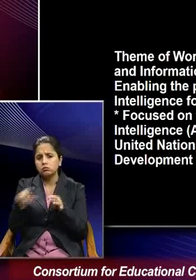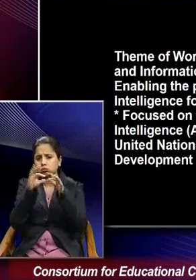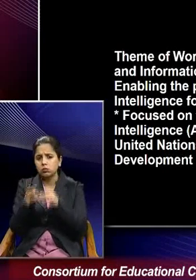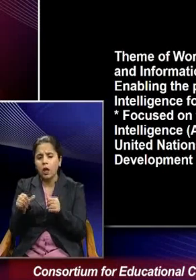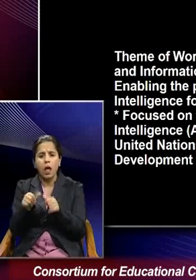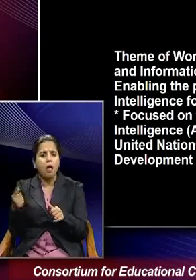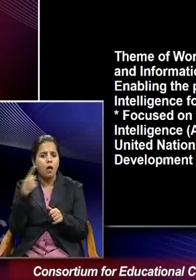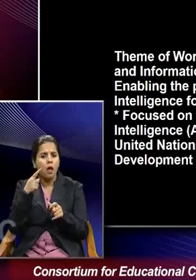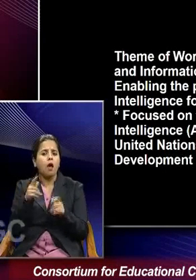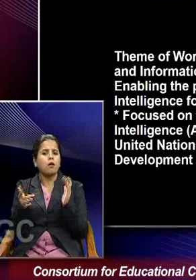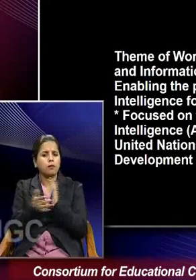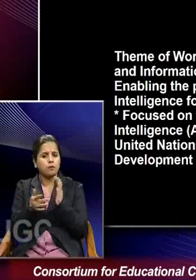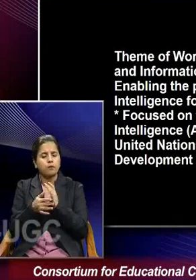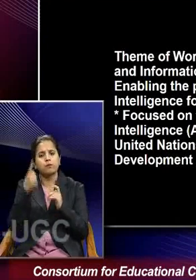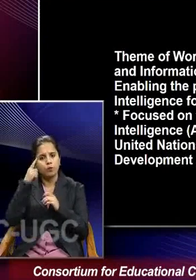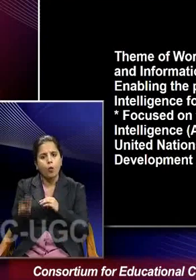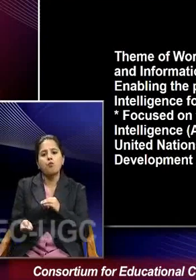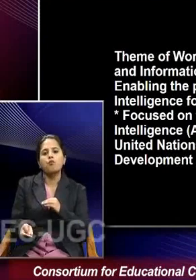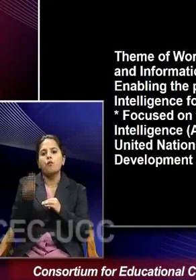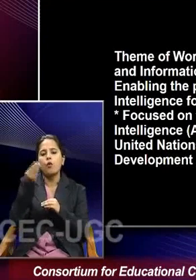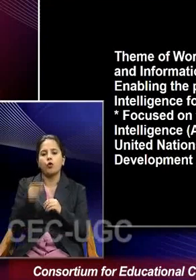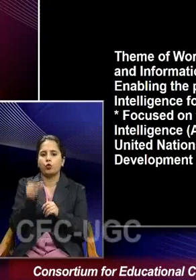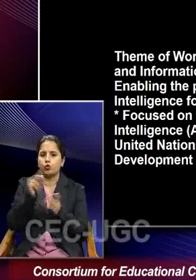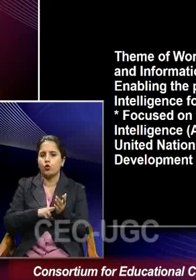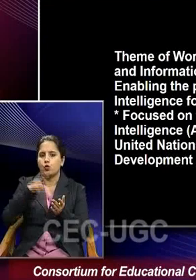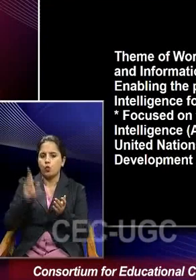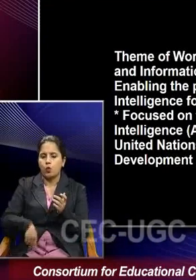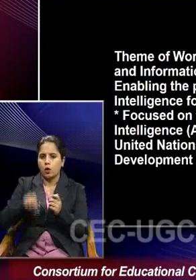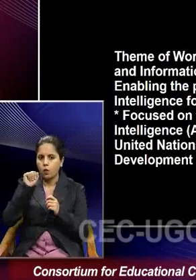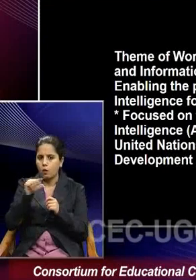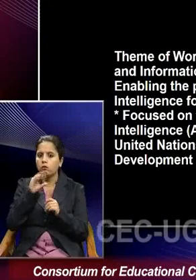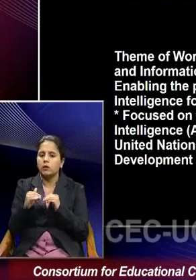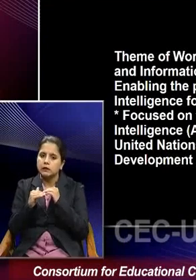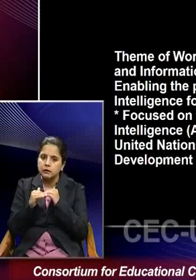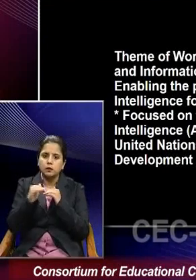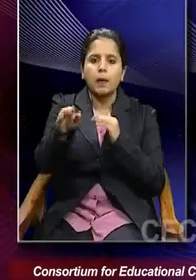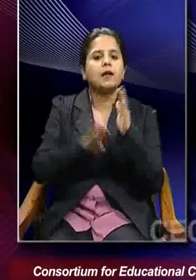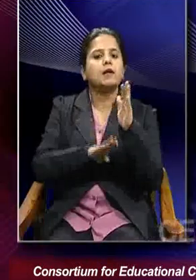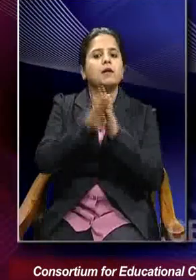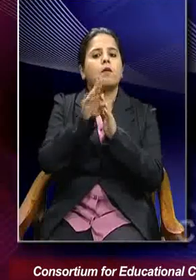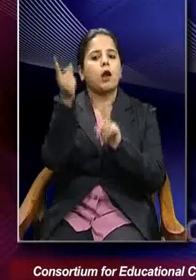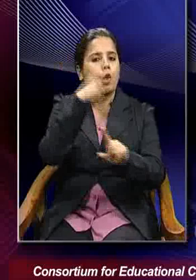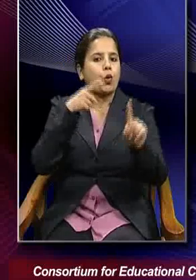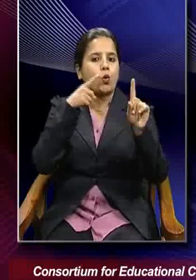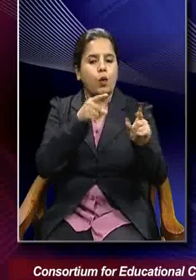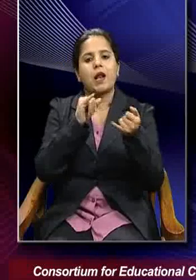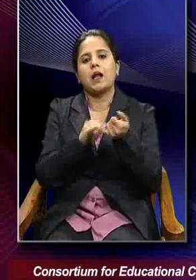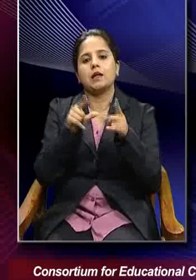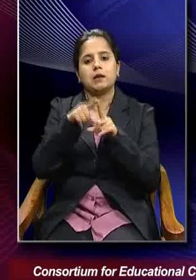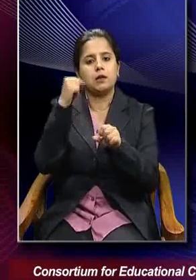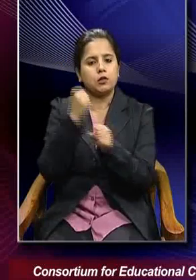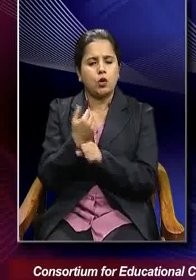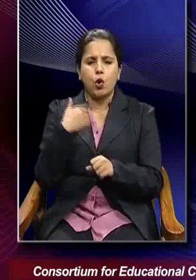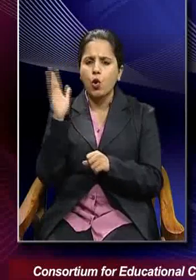intelligence to accelerate United Nations Sustainable Development Goals. Now, we